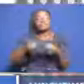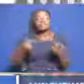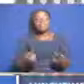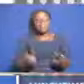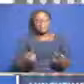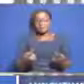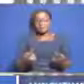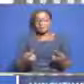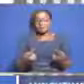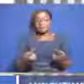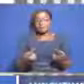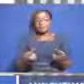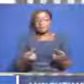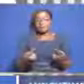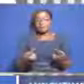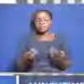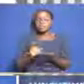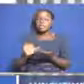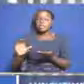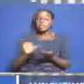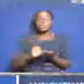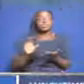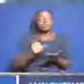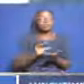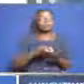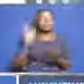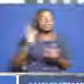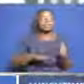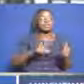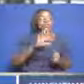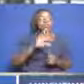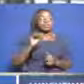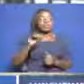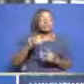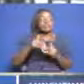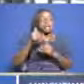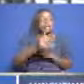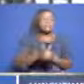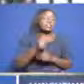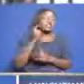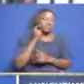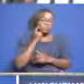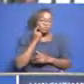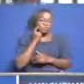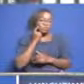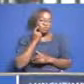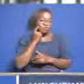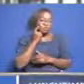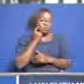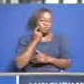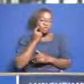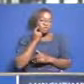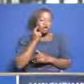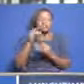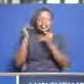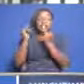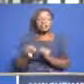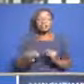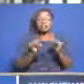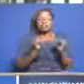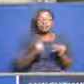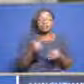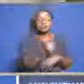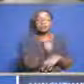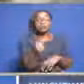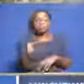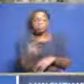The bone of contention is the allocation of the more than 500 extra stalls, with a group of unscrupulous individuals aid